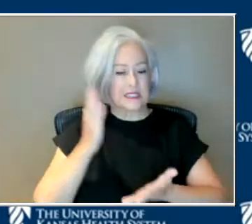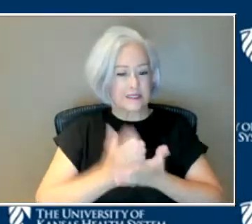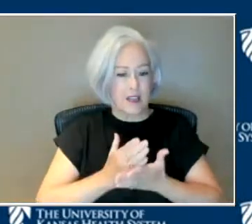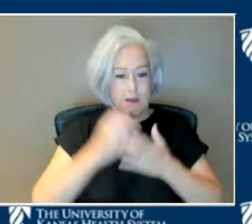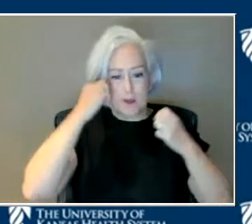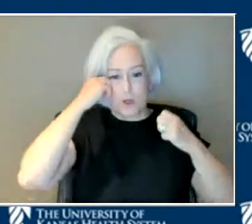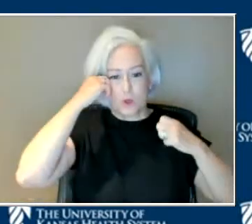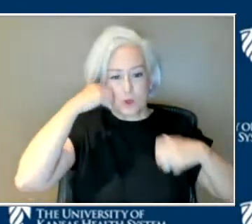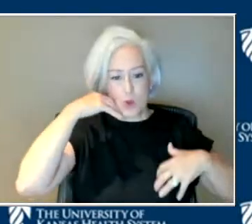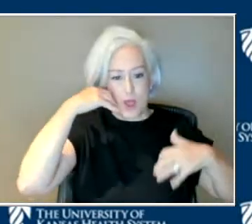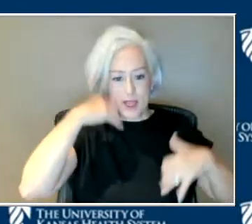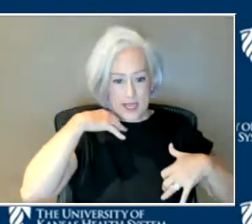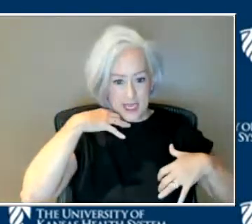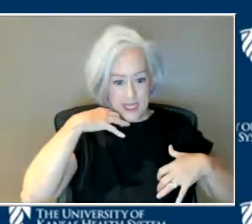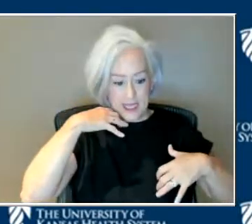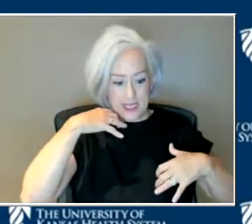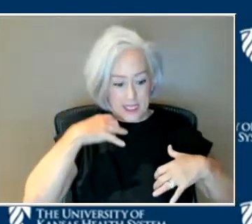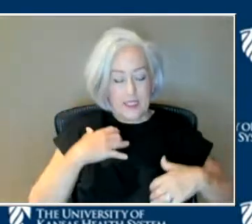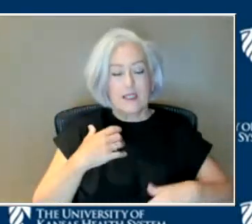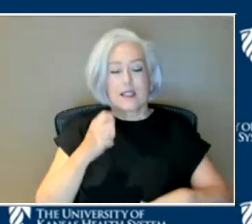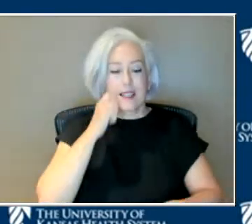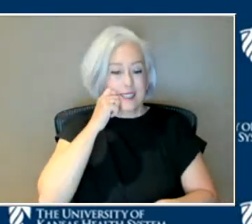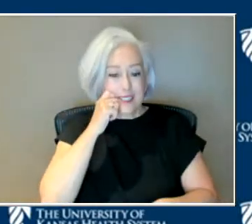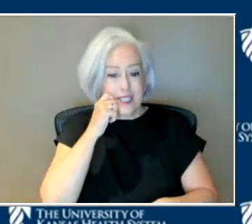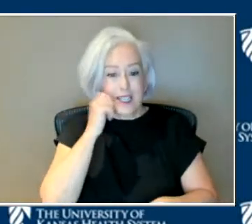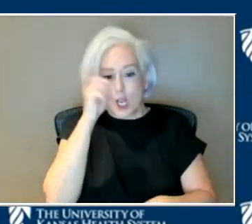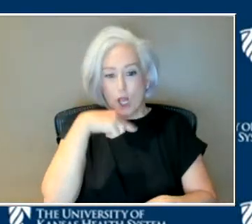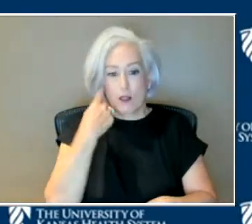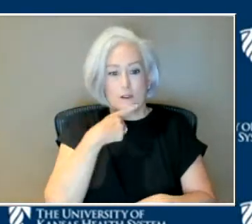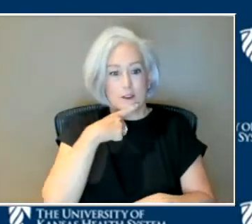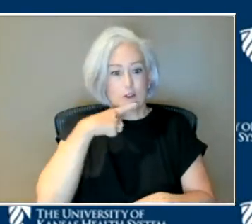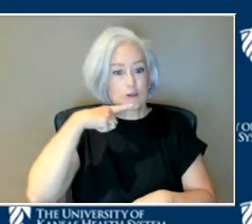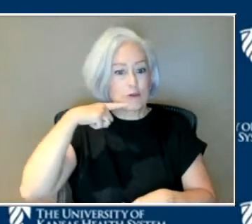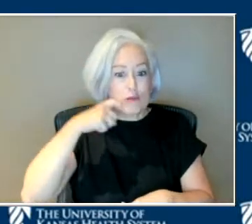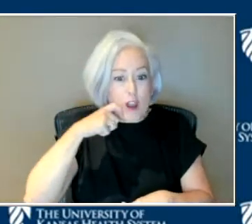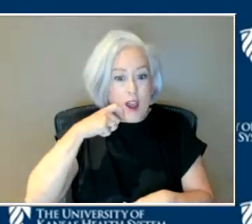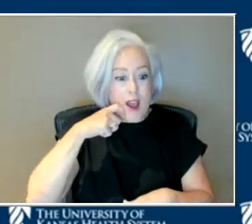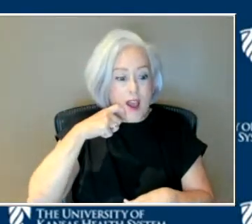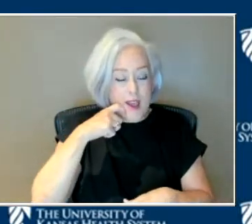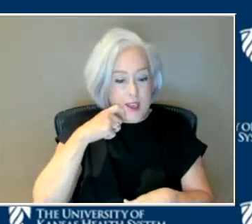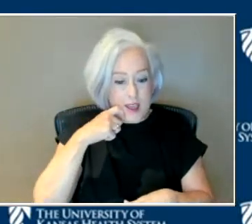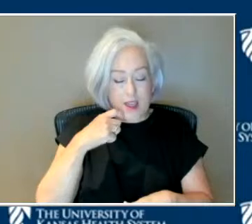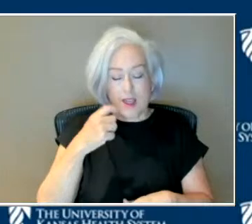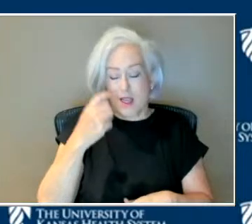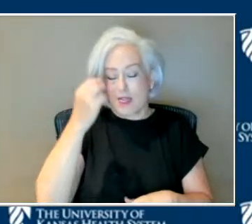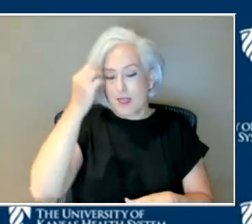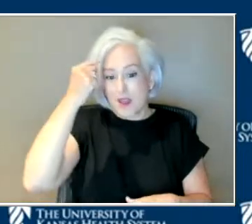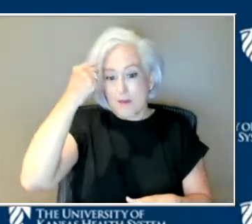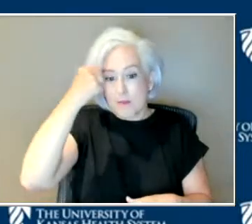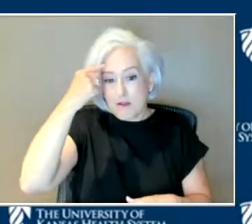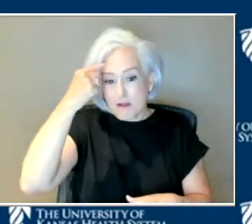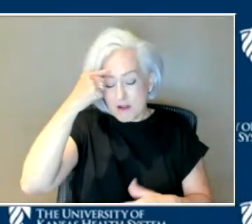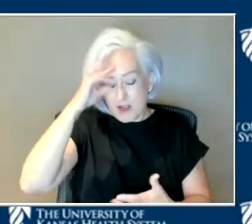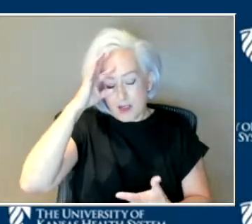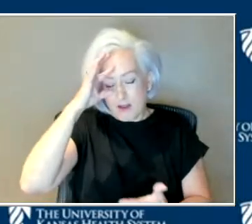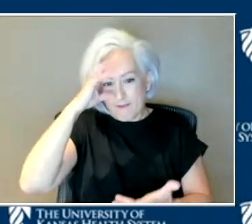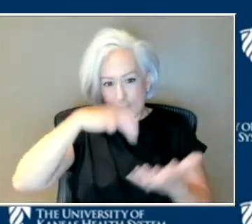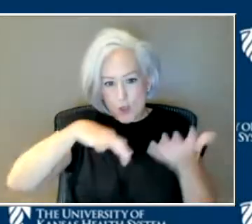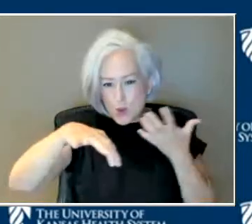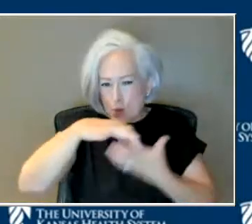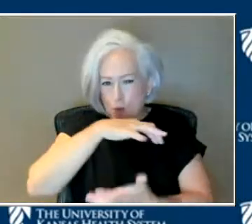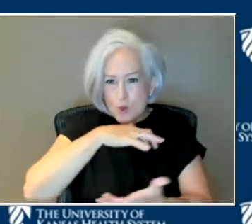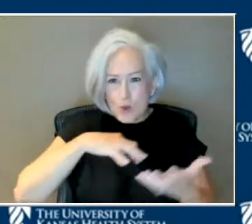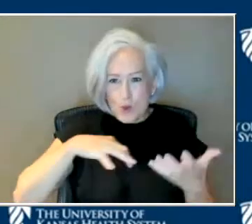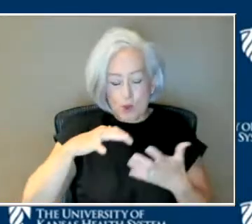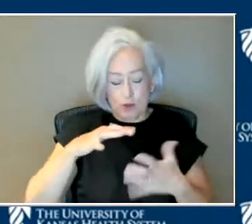instead of sweating. And at that point, they're often going to be clearly confused, altered mental status, and that's when it